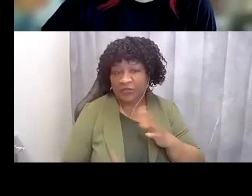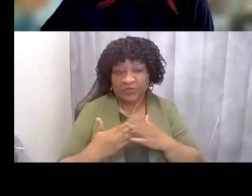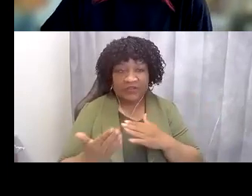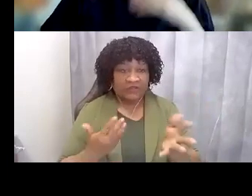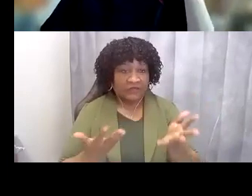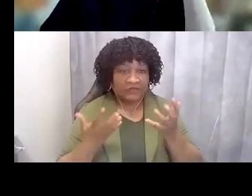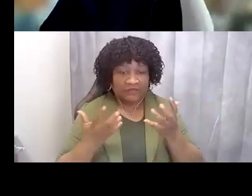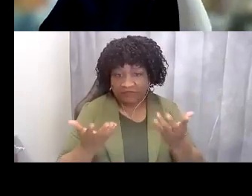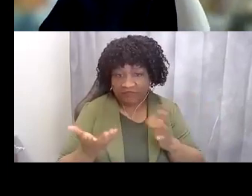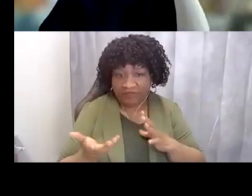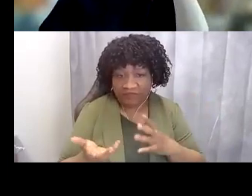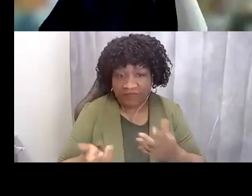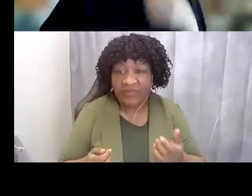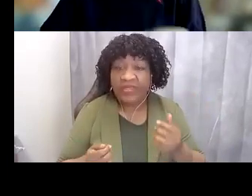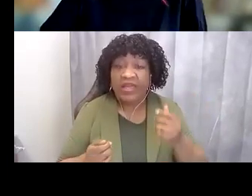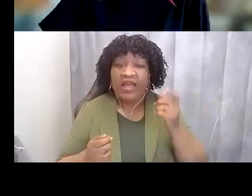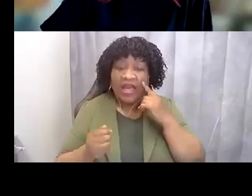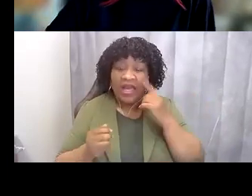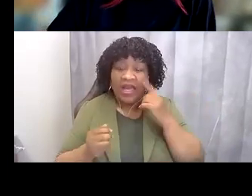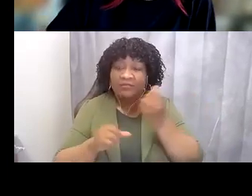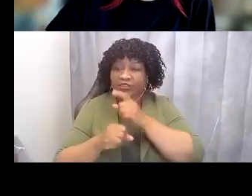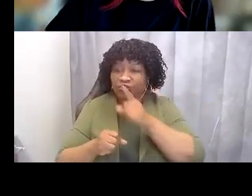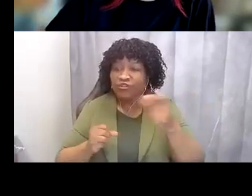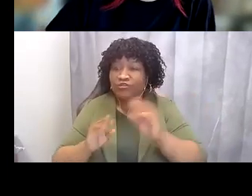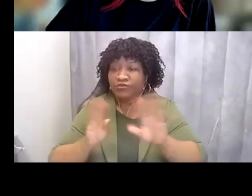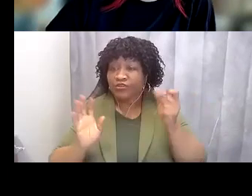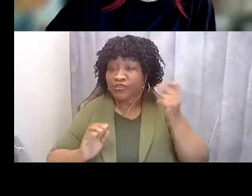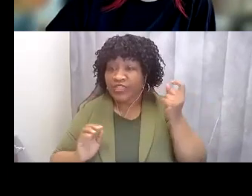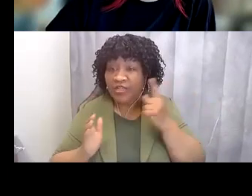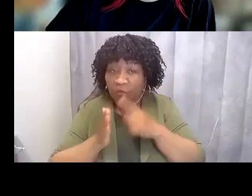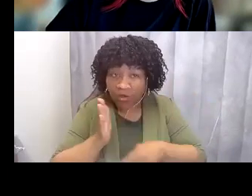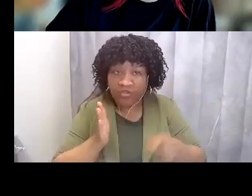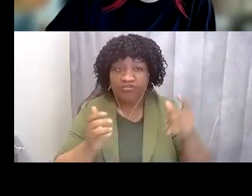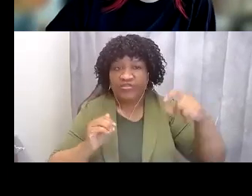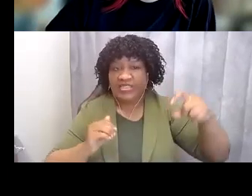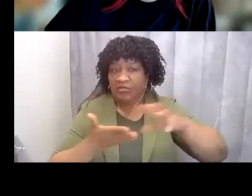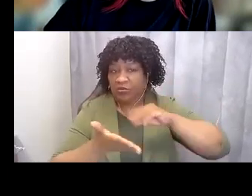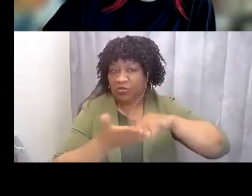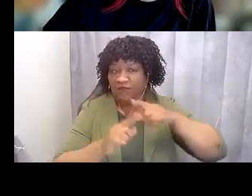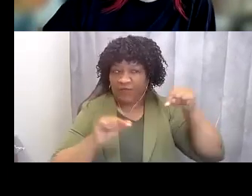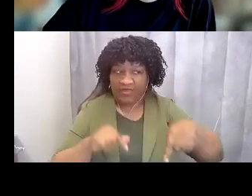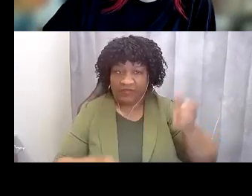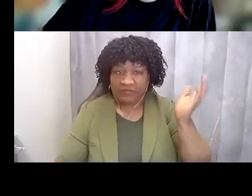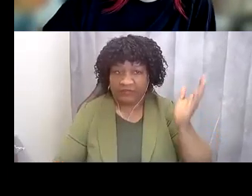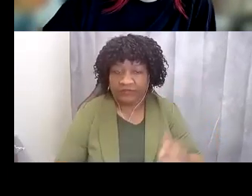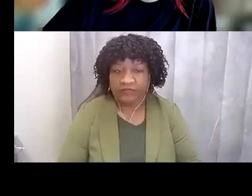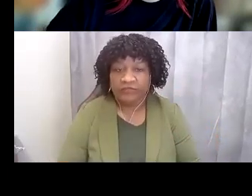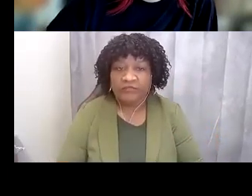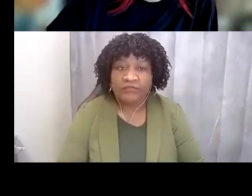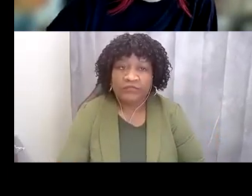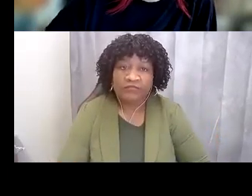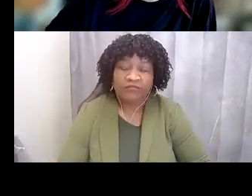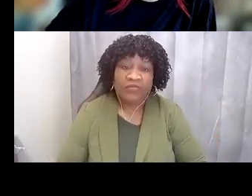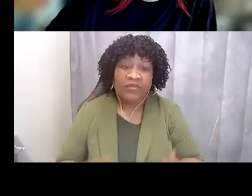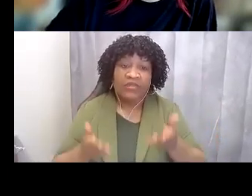it, you know, I want to make sure you're getting what you need from these as well. So, all right. So